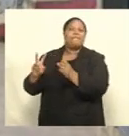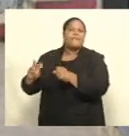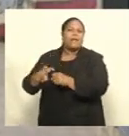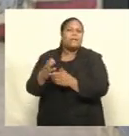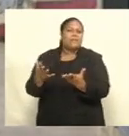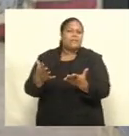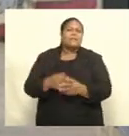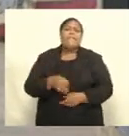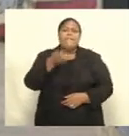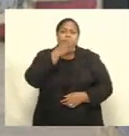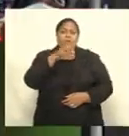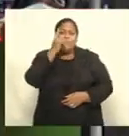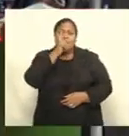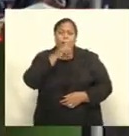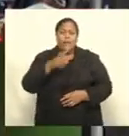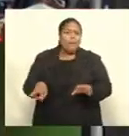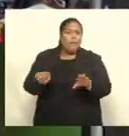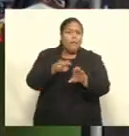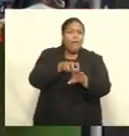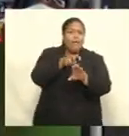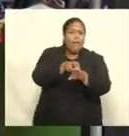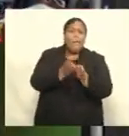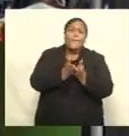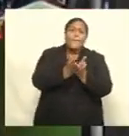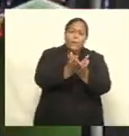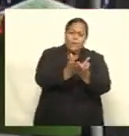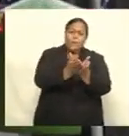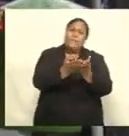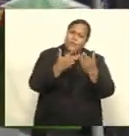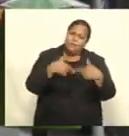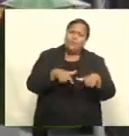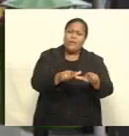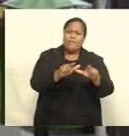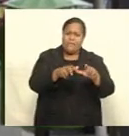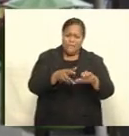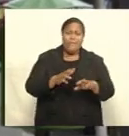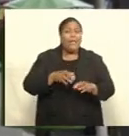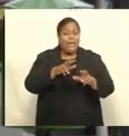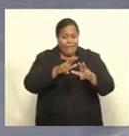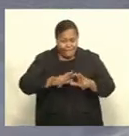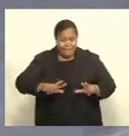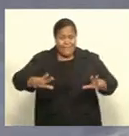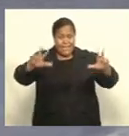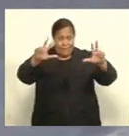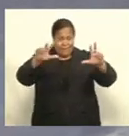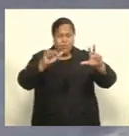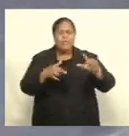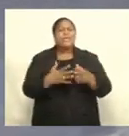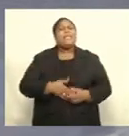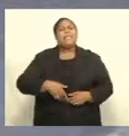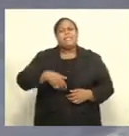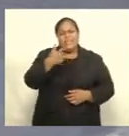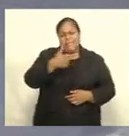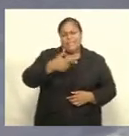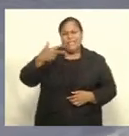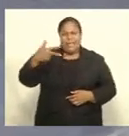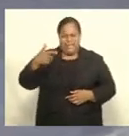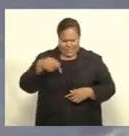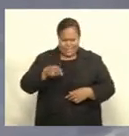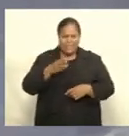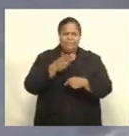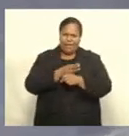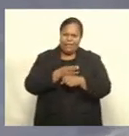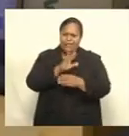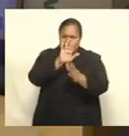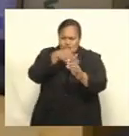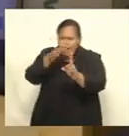members of the public who travelled from Viti Levu on the 17th and 18th of this month have been screened and put in self-isolation. Most of